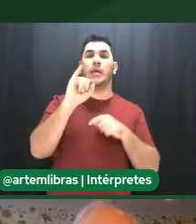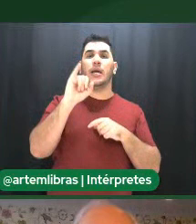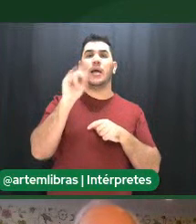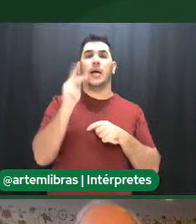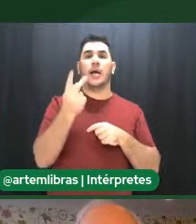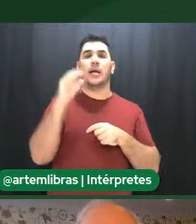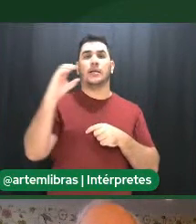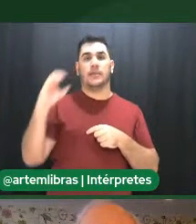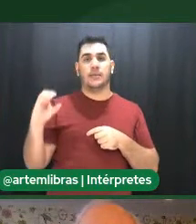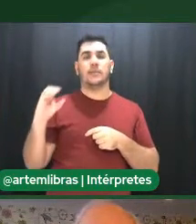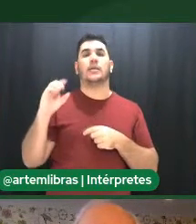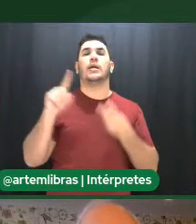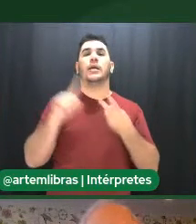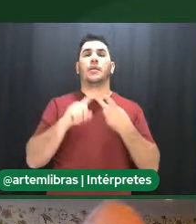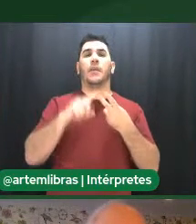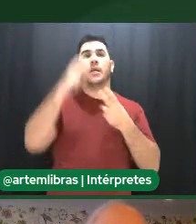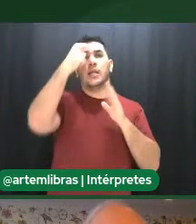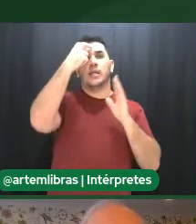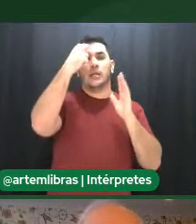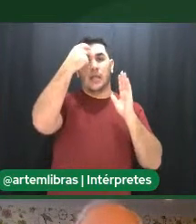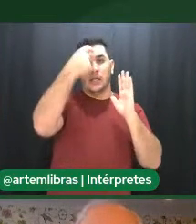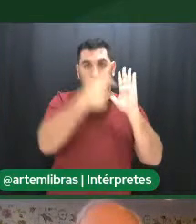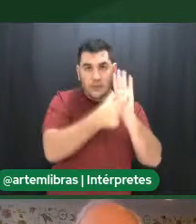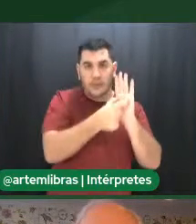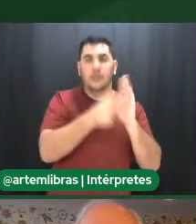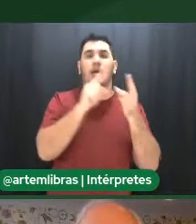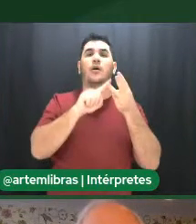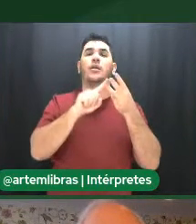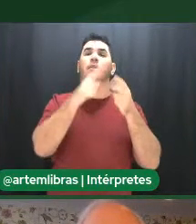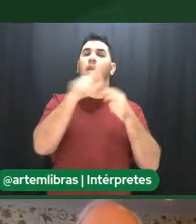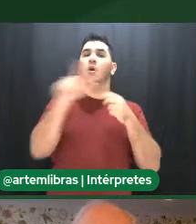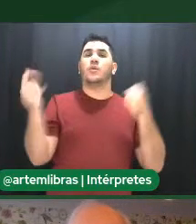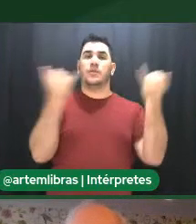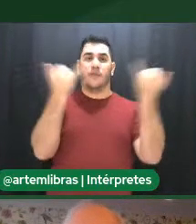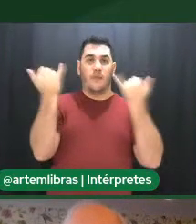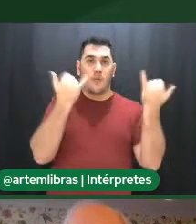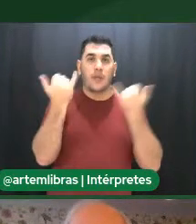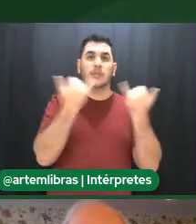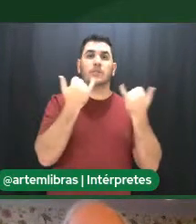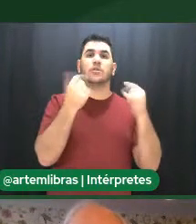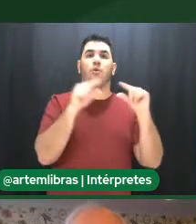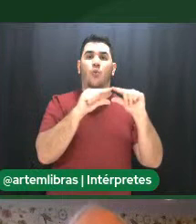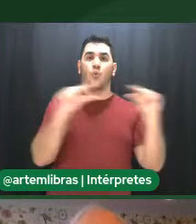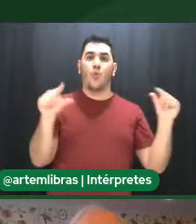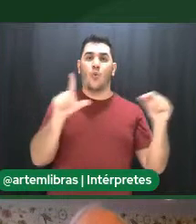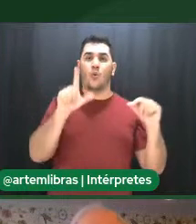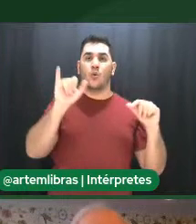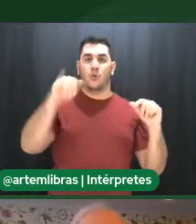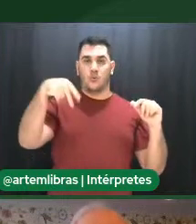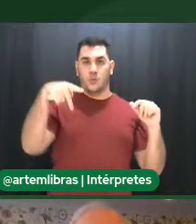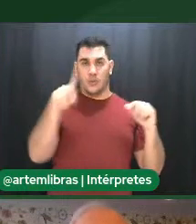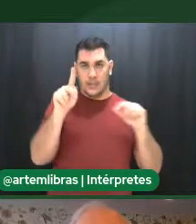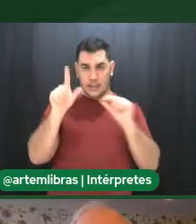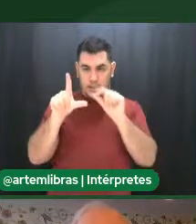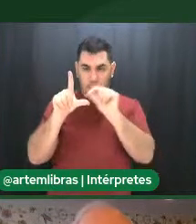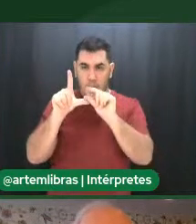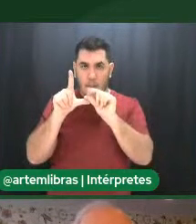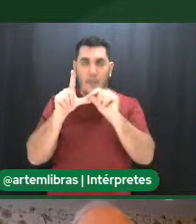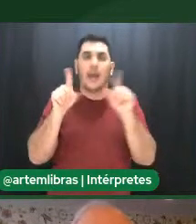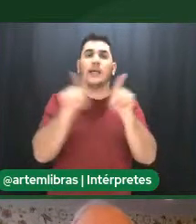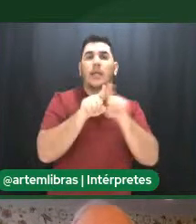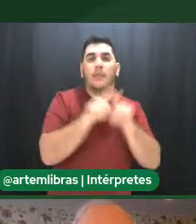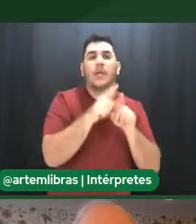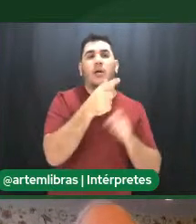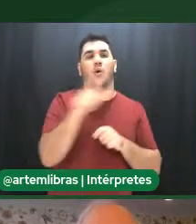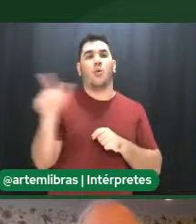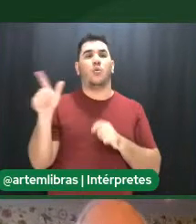the information is, including the table of contents and information about the book that I've completed about this topic